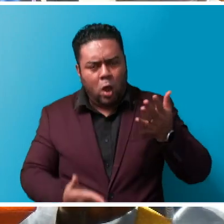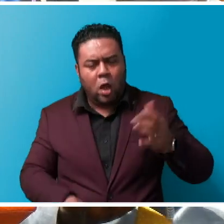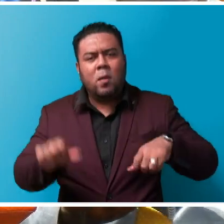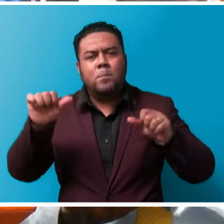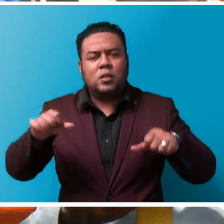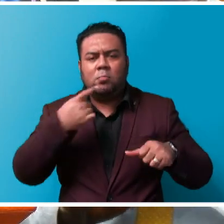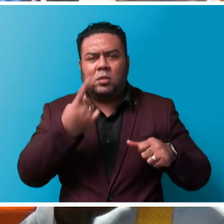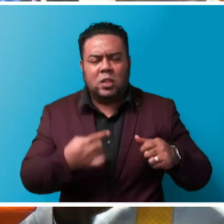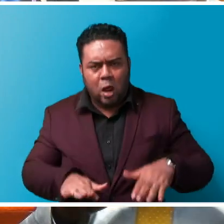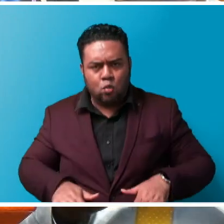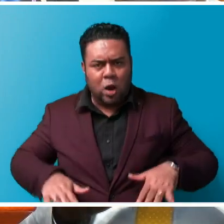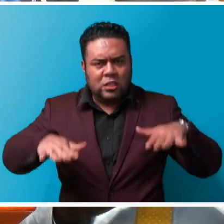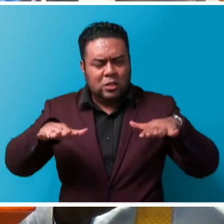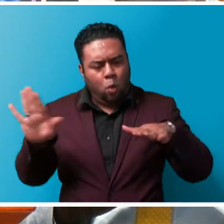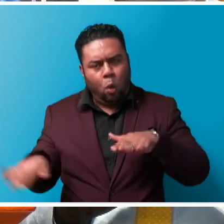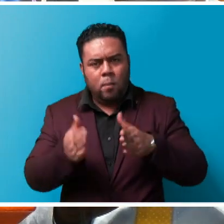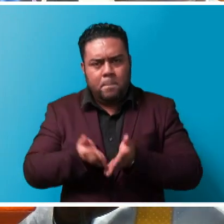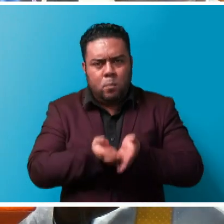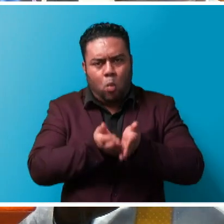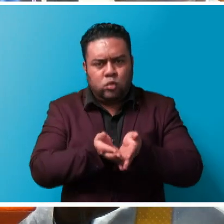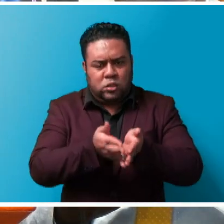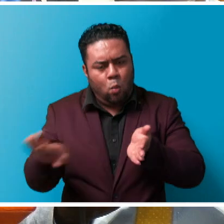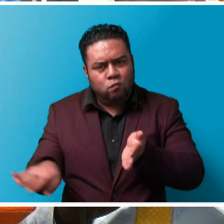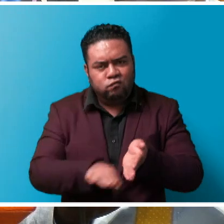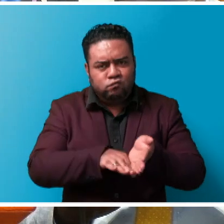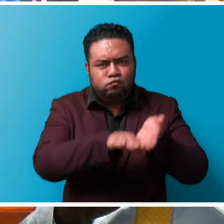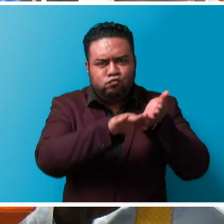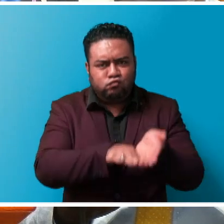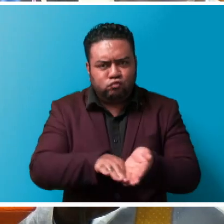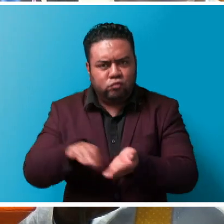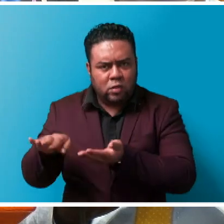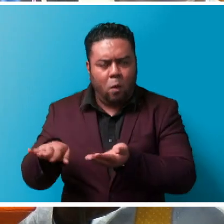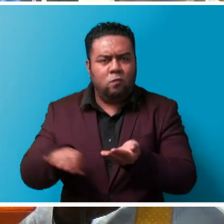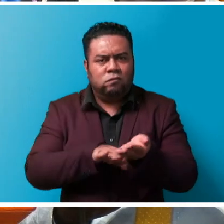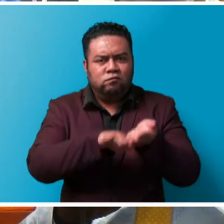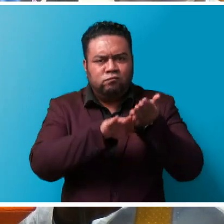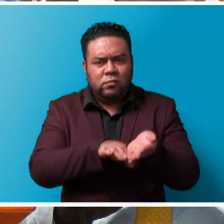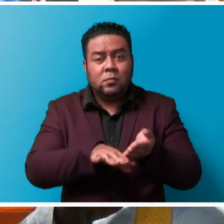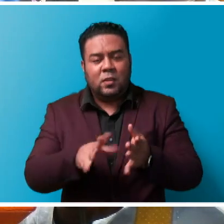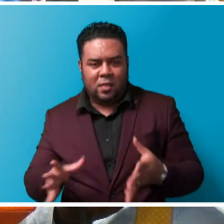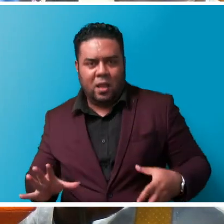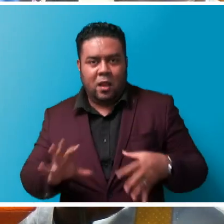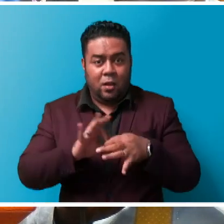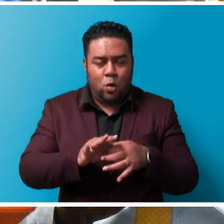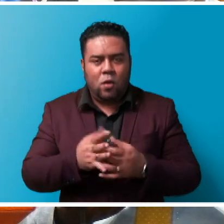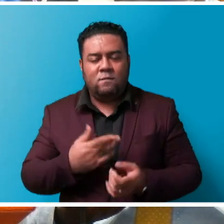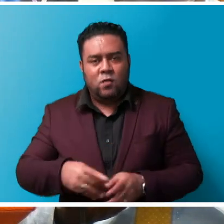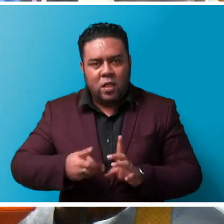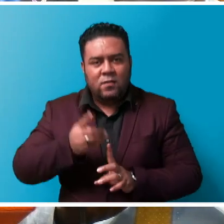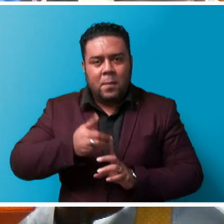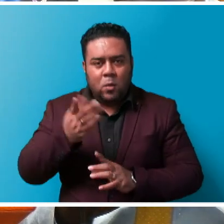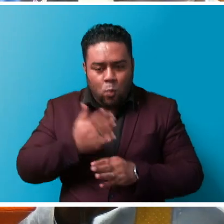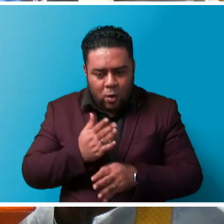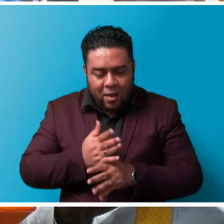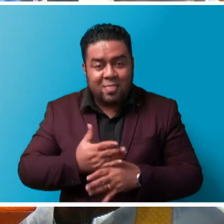mentioned a rising tide lifts all boats, a sentiment that underscores the interconnectedness of our development efforts. This